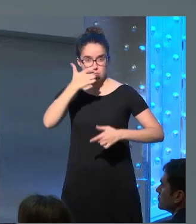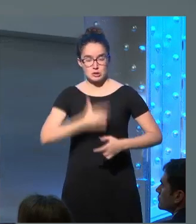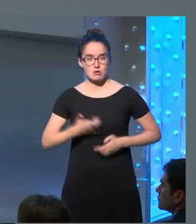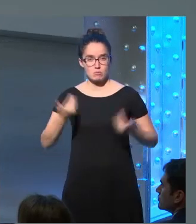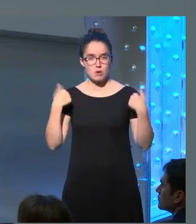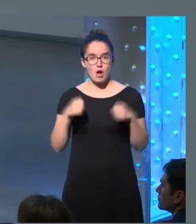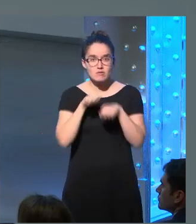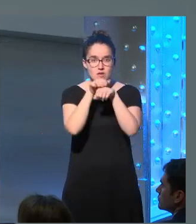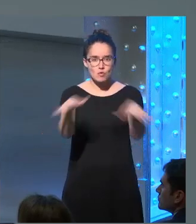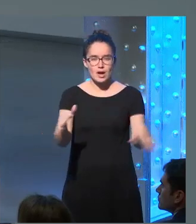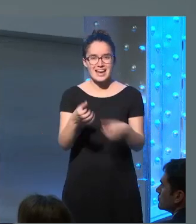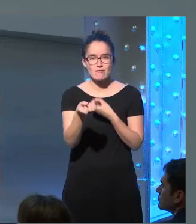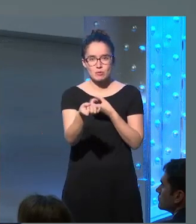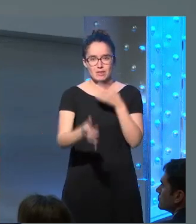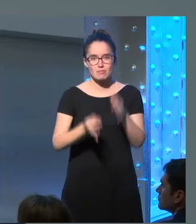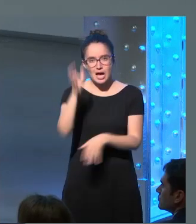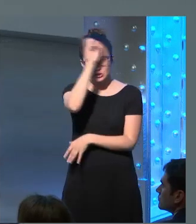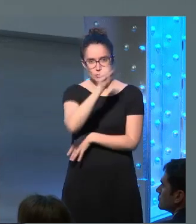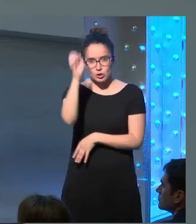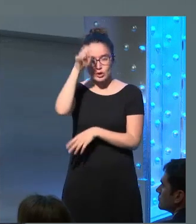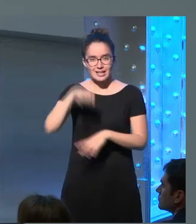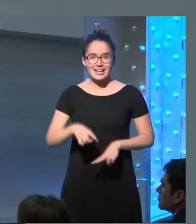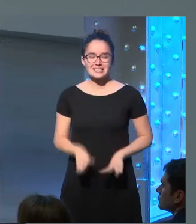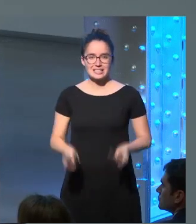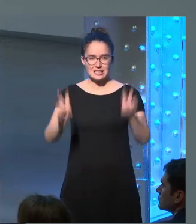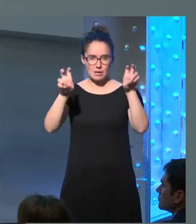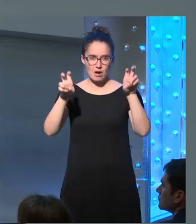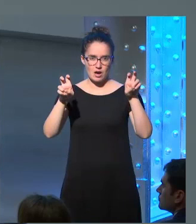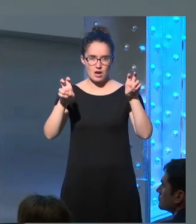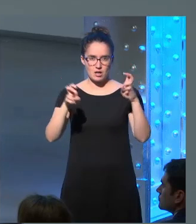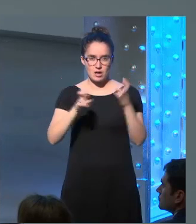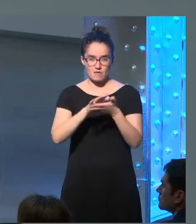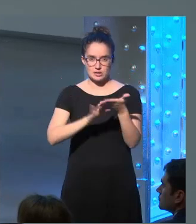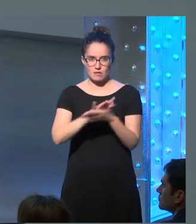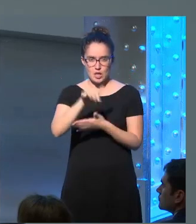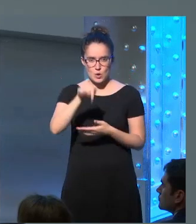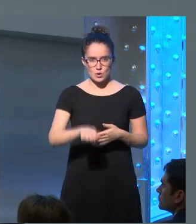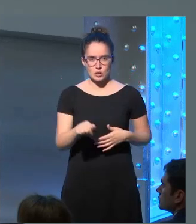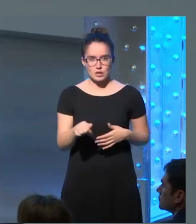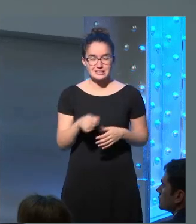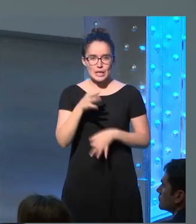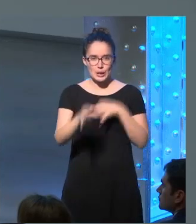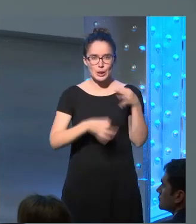who disseminate knowledge and opinion and information, for us, the topic